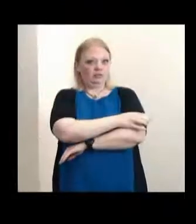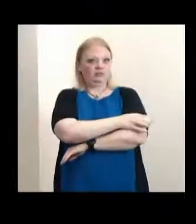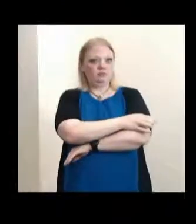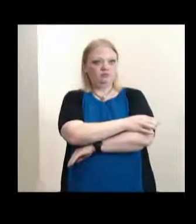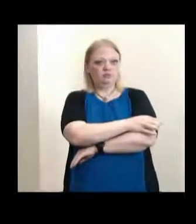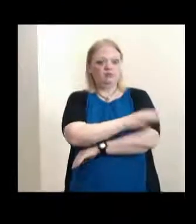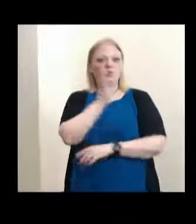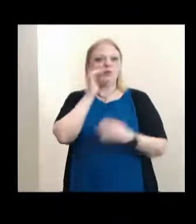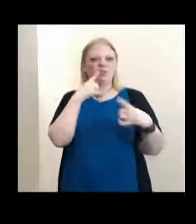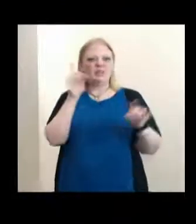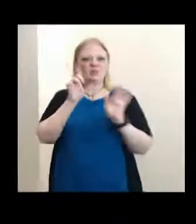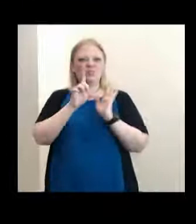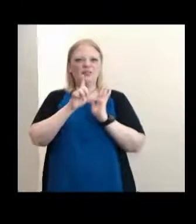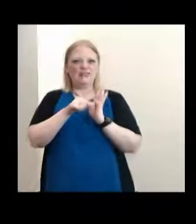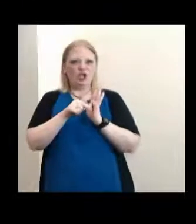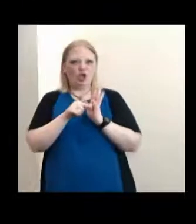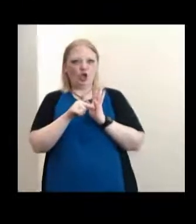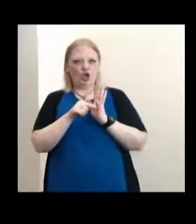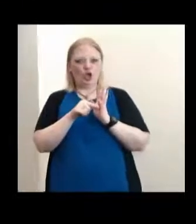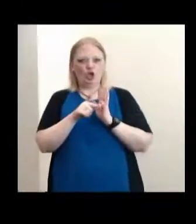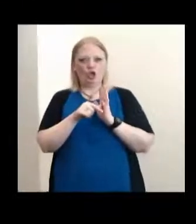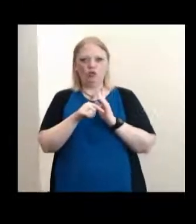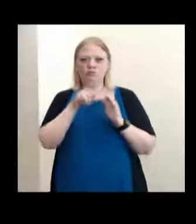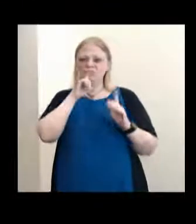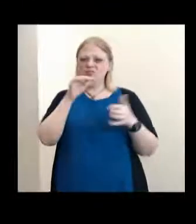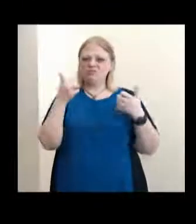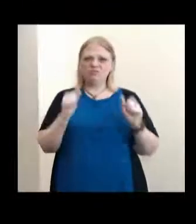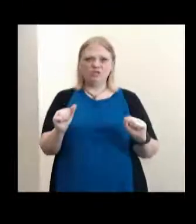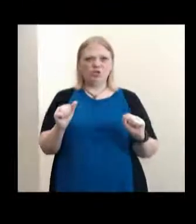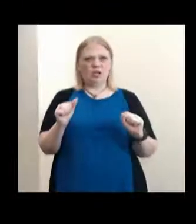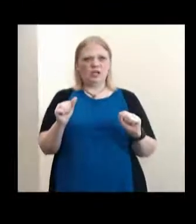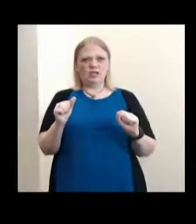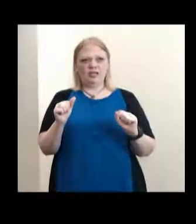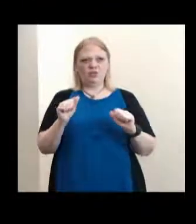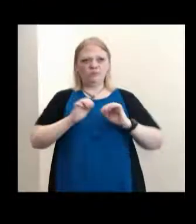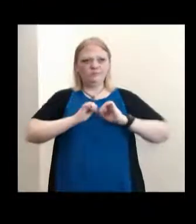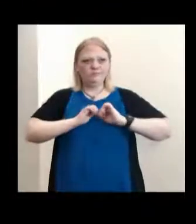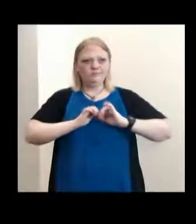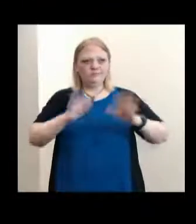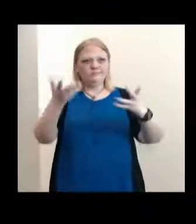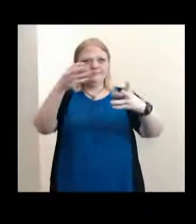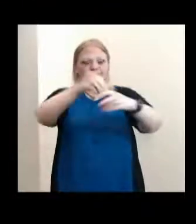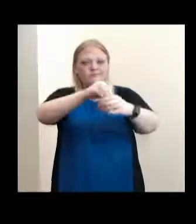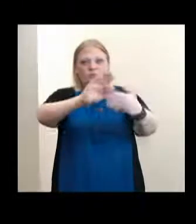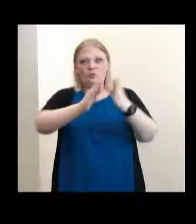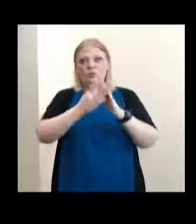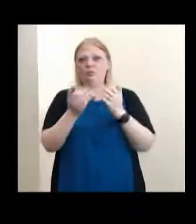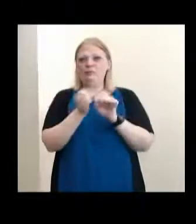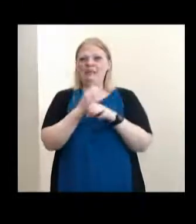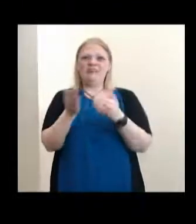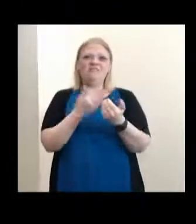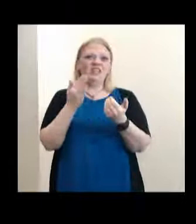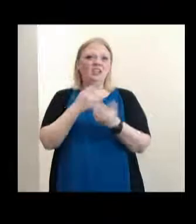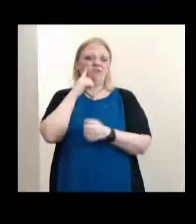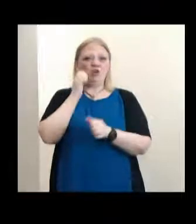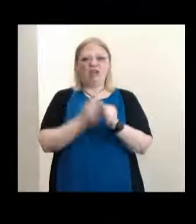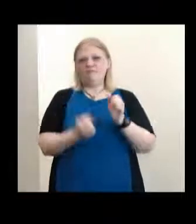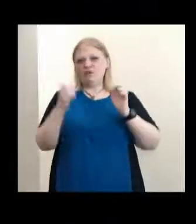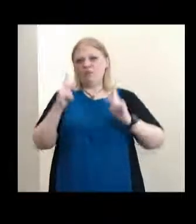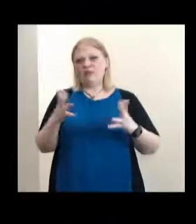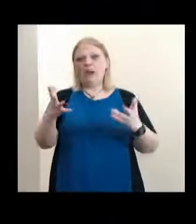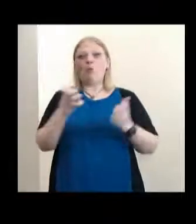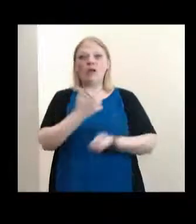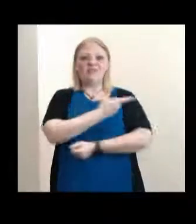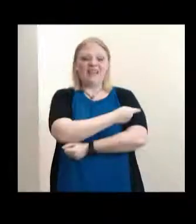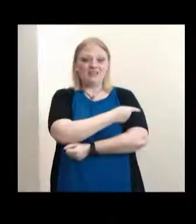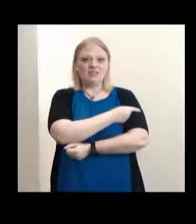be announcing those later on, and we're really trying to get into the community, making it convenient for every single person who wants to get